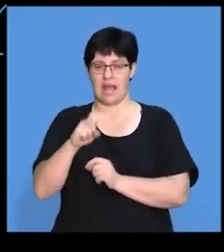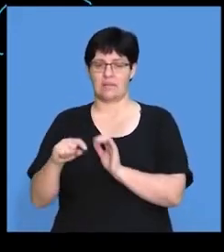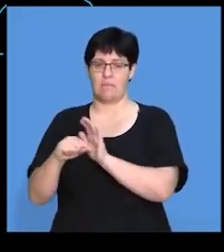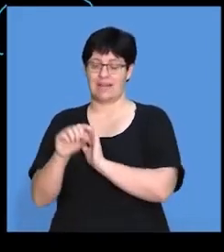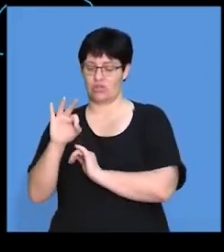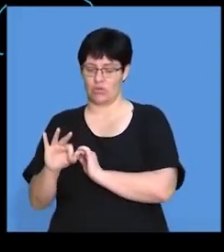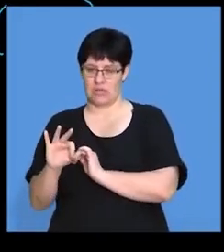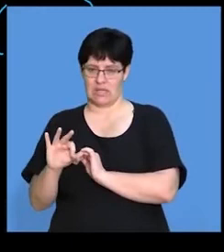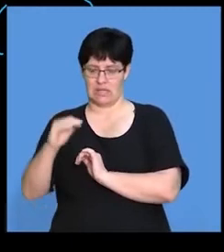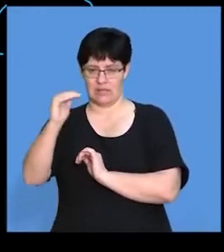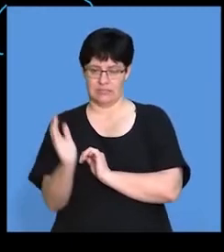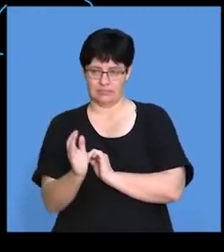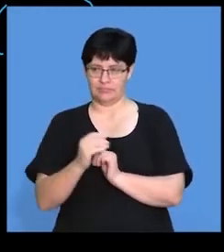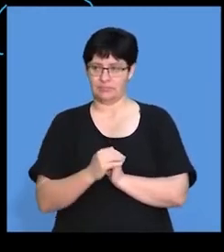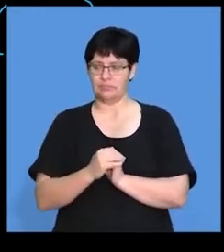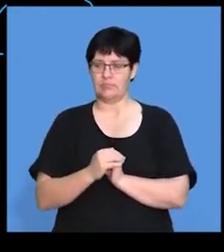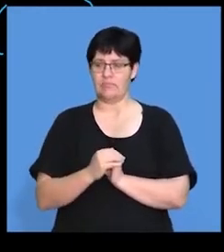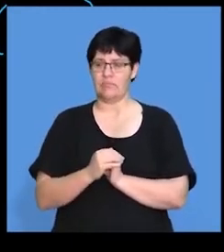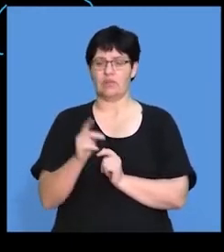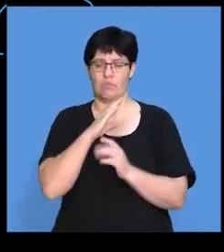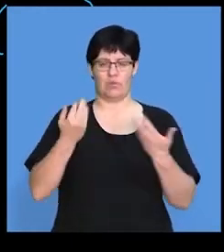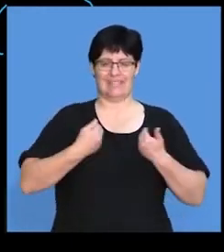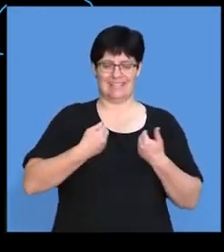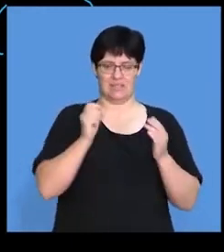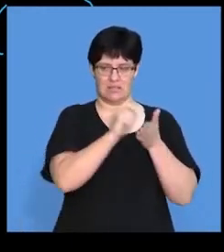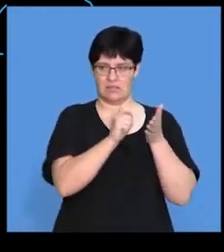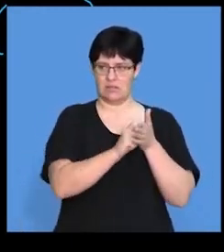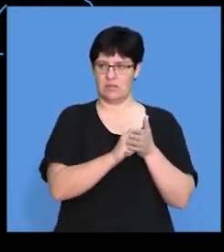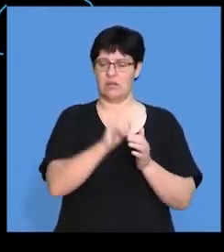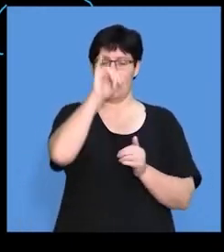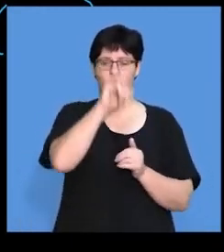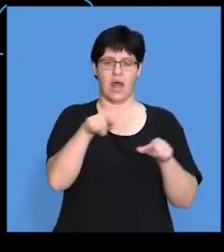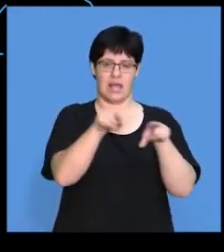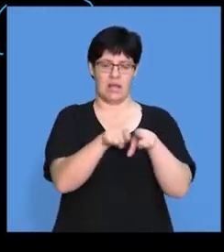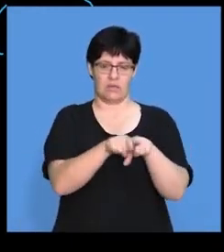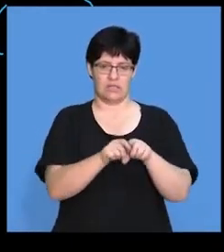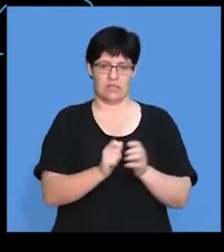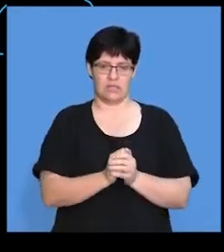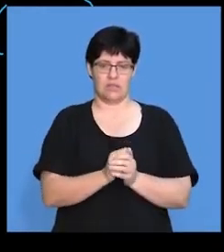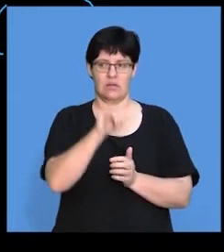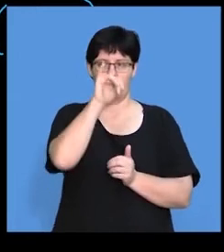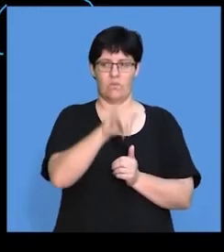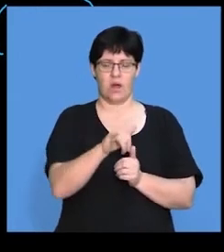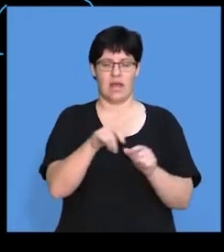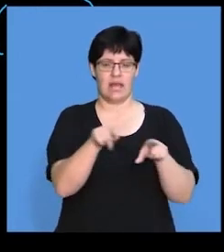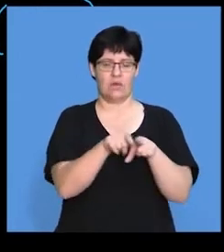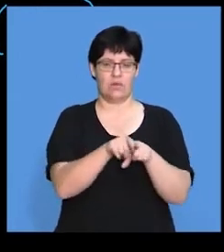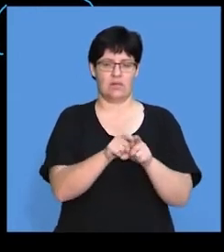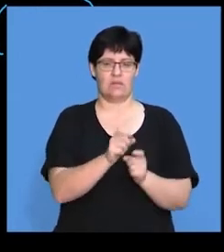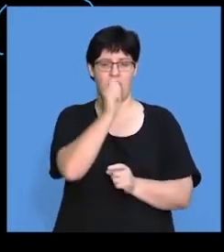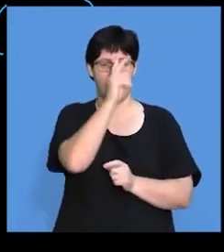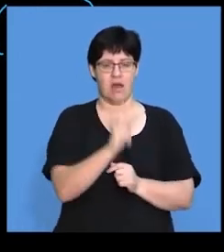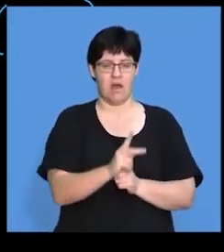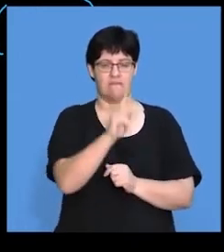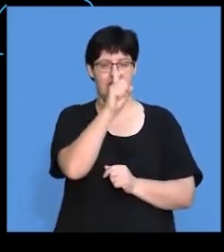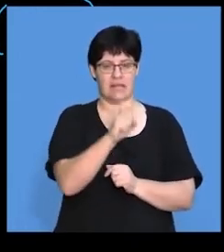3. I'm just going to neaten that up so that I have y equals. So I'm going to have y is equal to 1/2